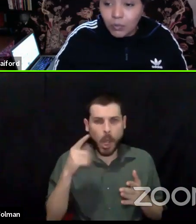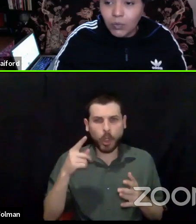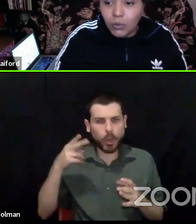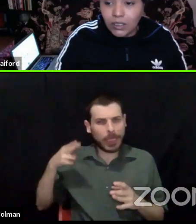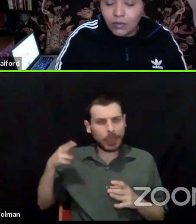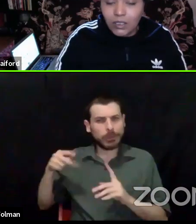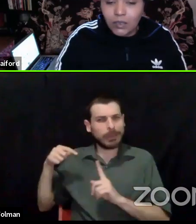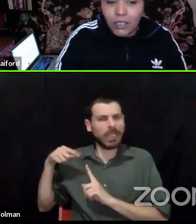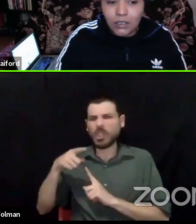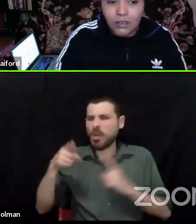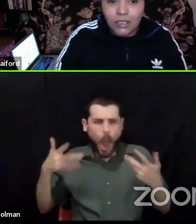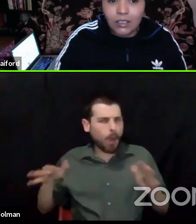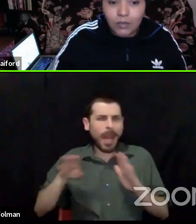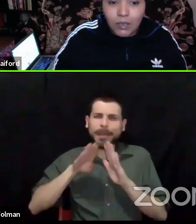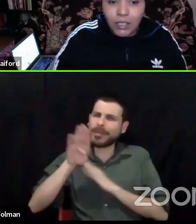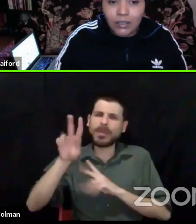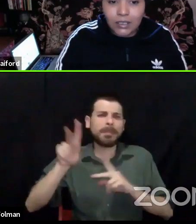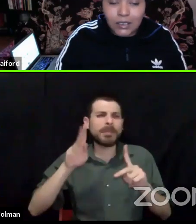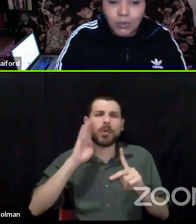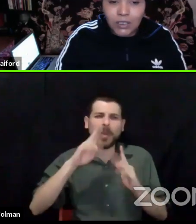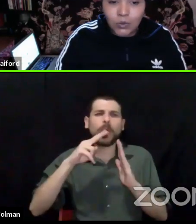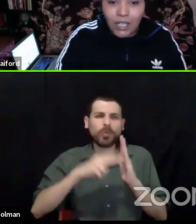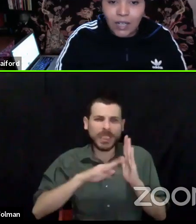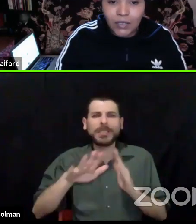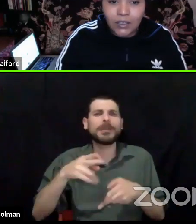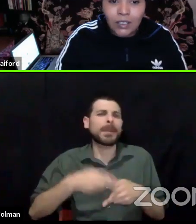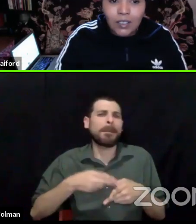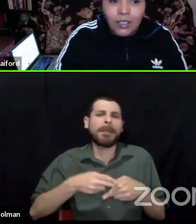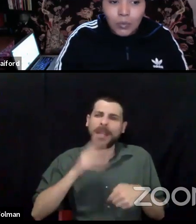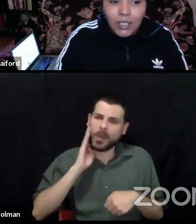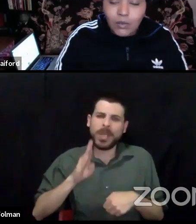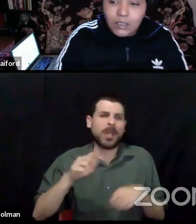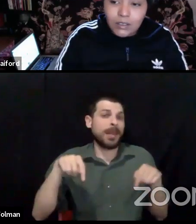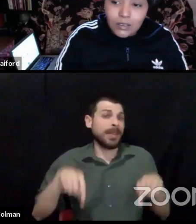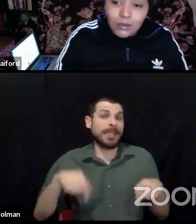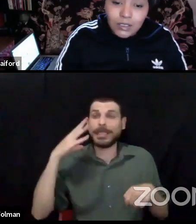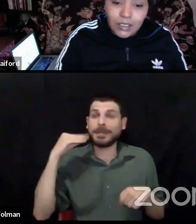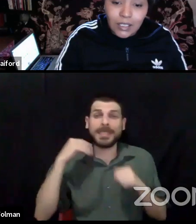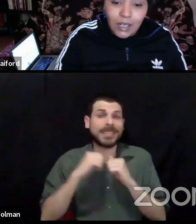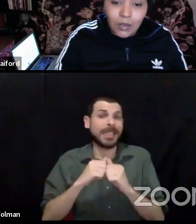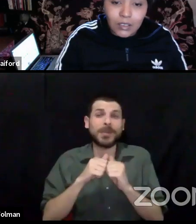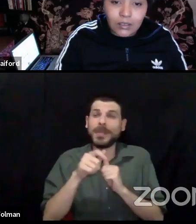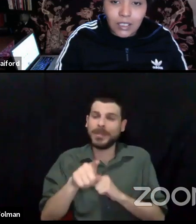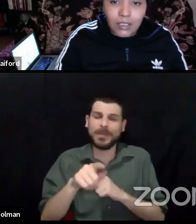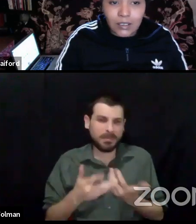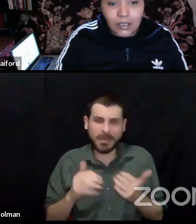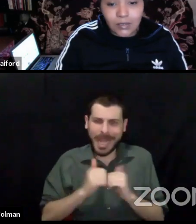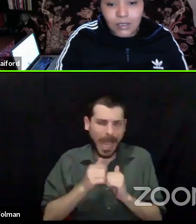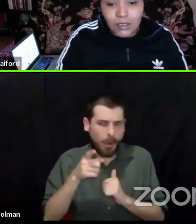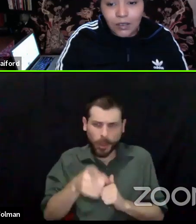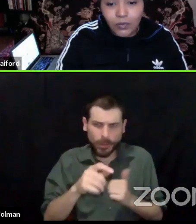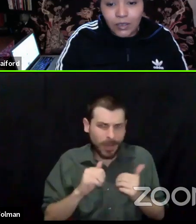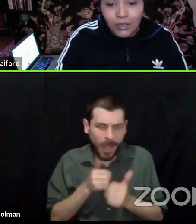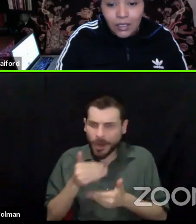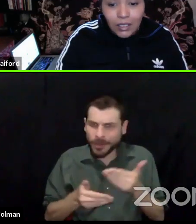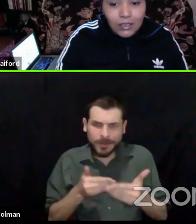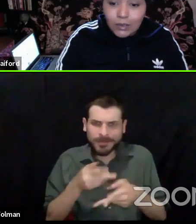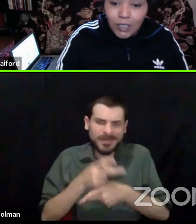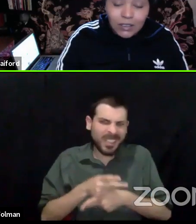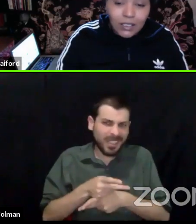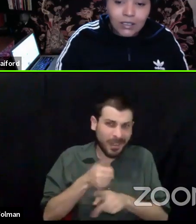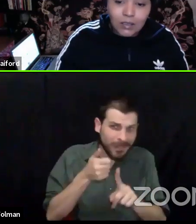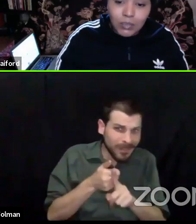documented. People are going to read about you. They're going to read about this experience we're having. But how are you doing? And how are you taking care of yourself